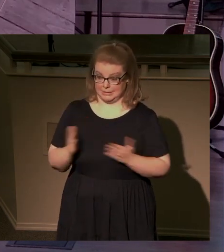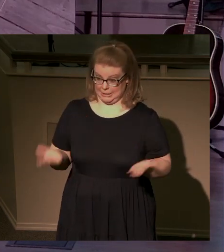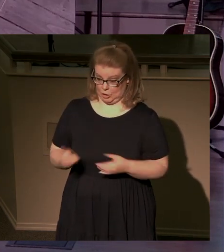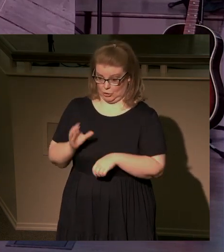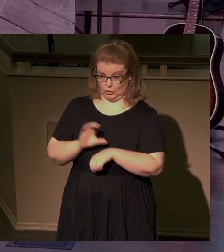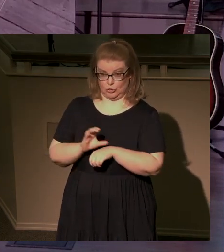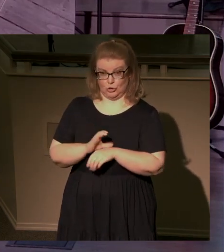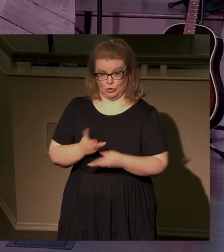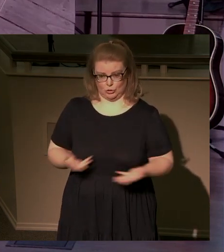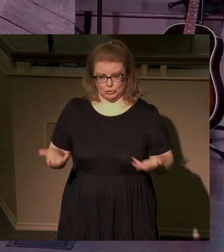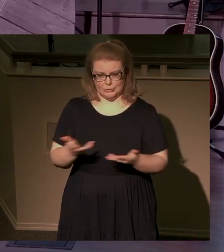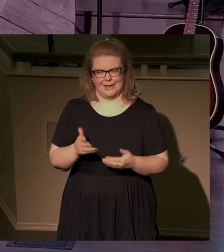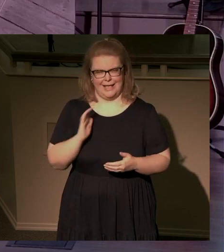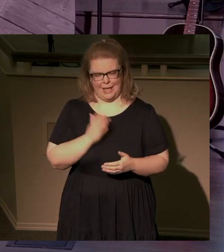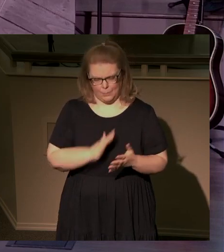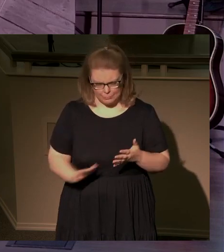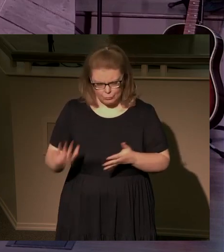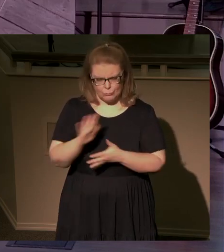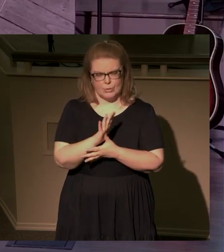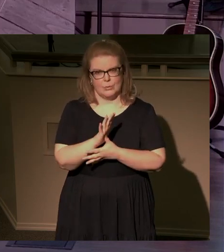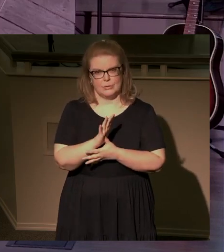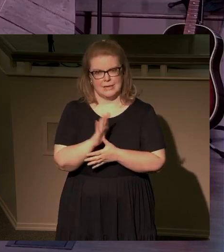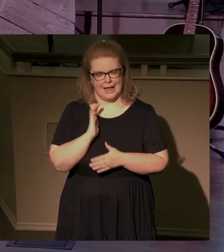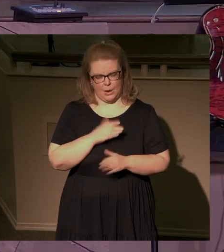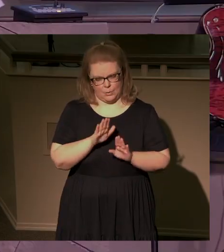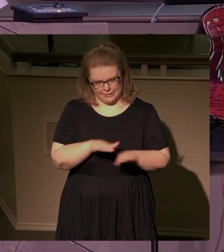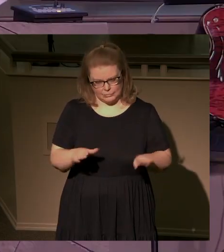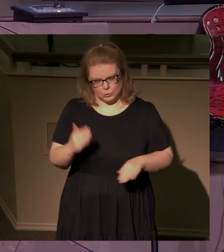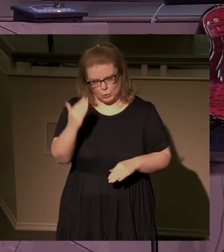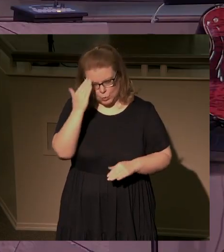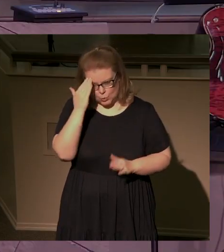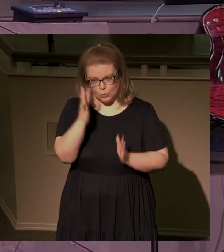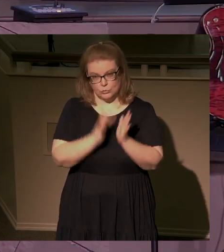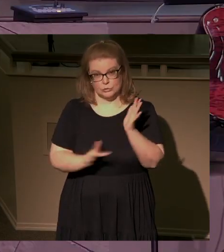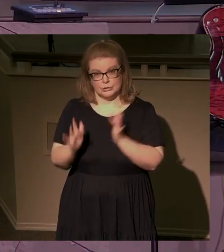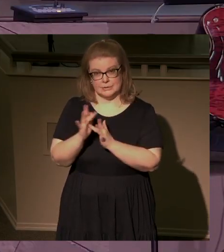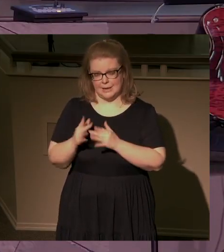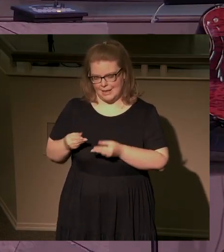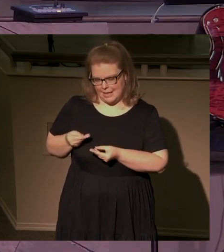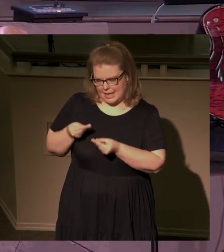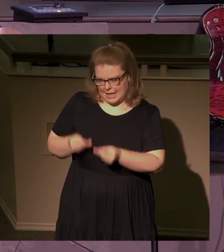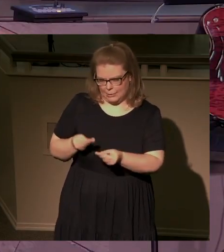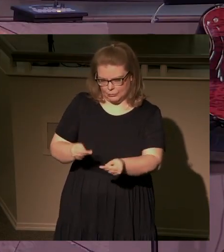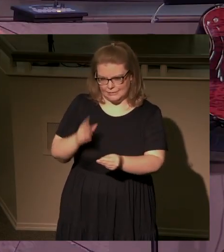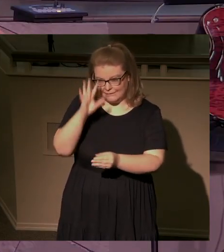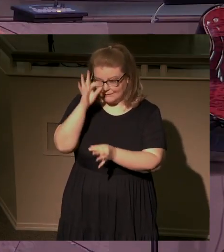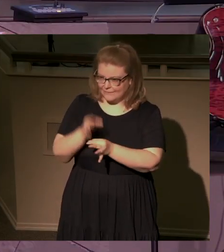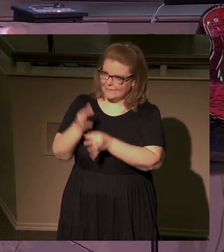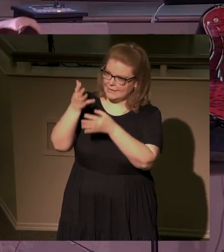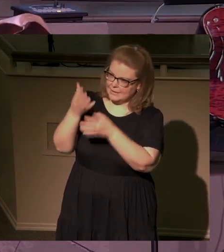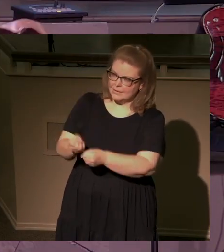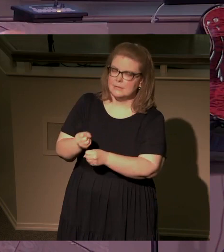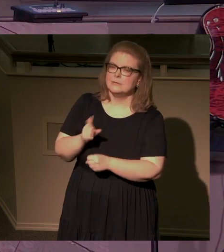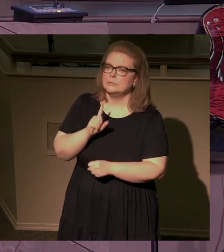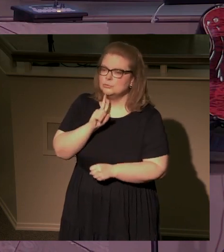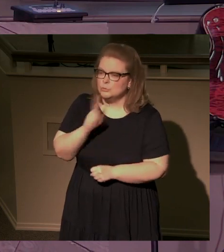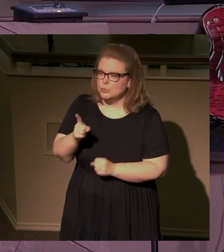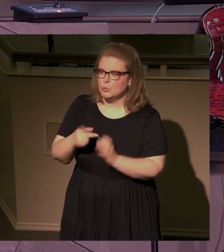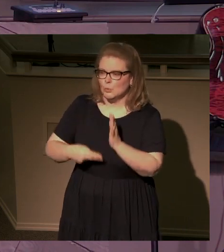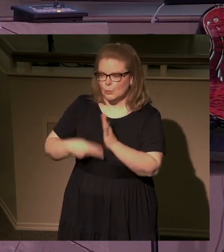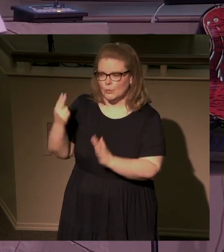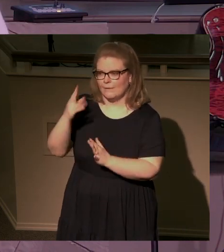kids know Jesus, that there is a heritage of faith, genuine, true faith. And that